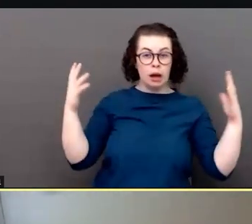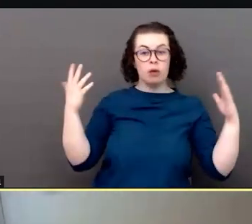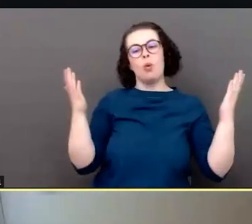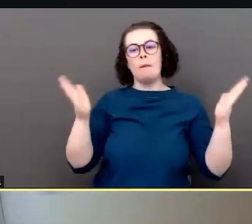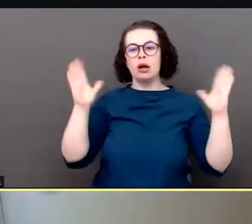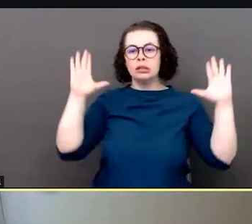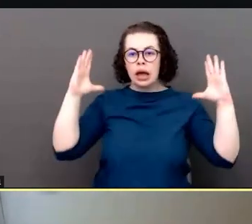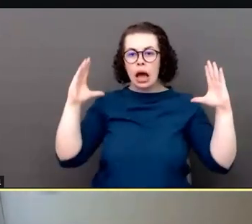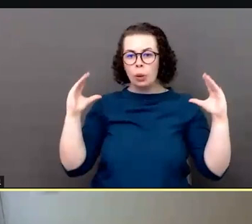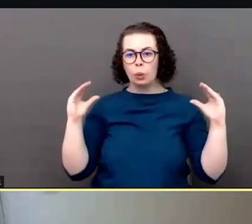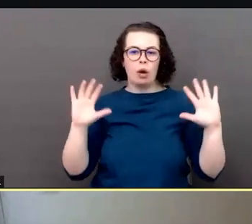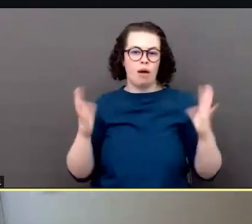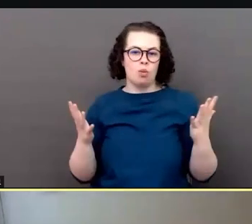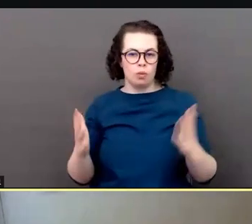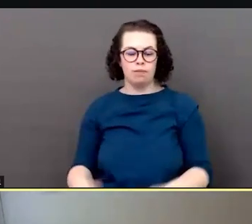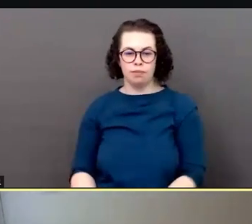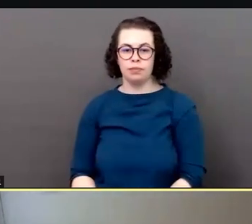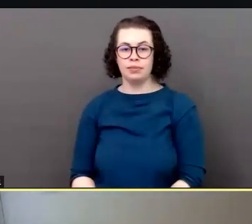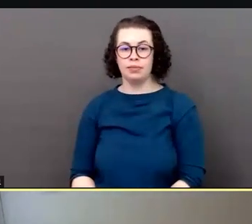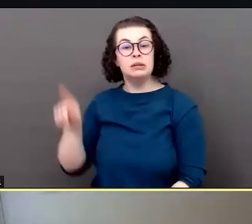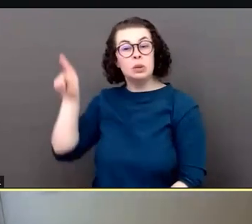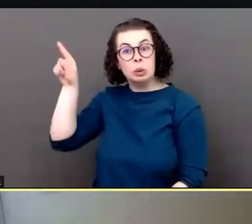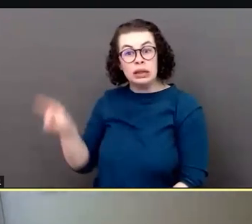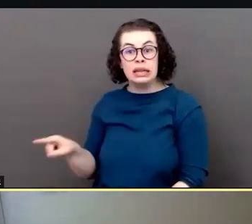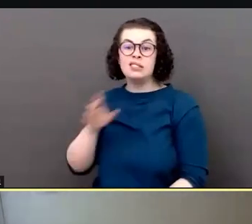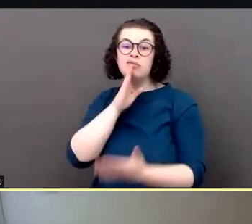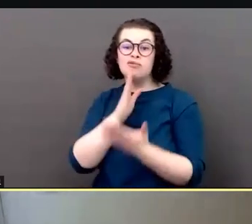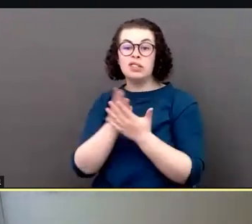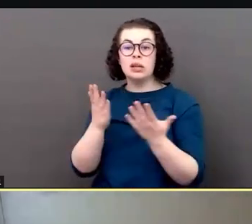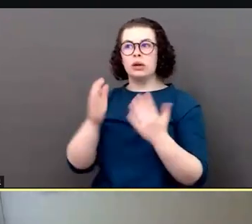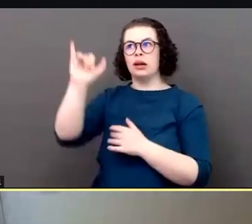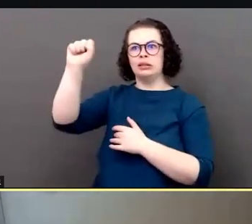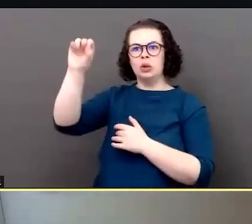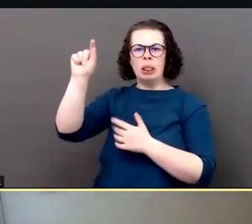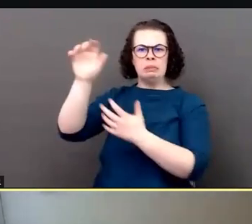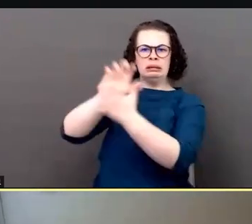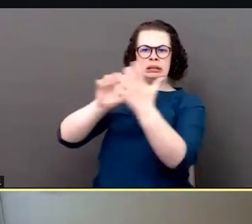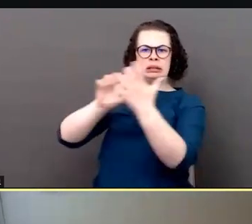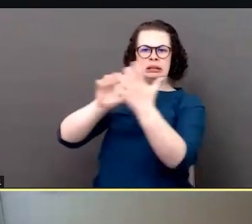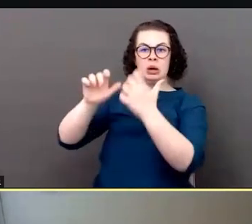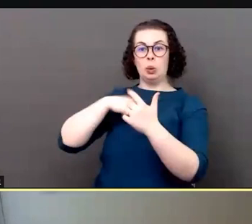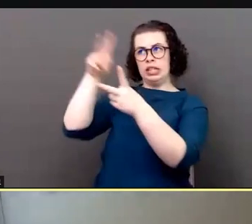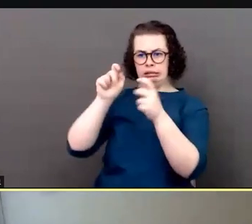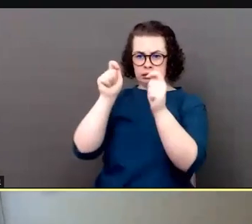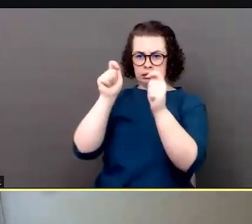but I think with simplified figures like this, it does help you. Next slide, please.